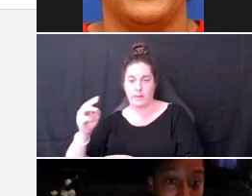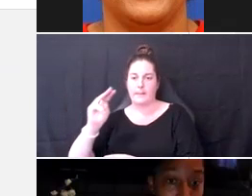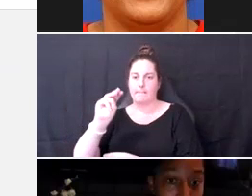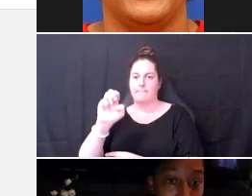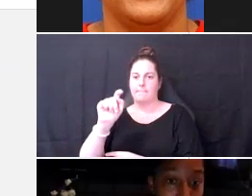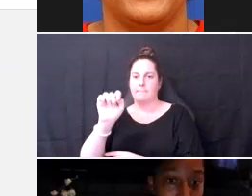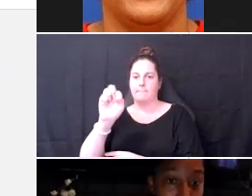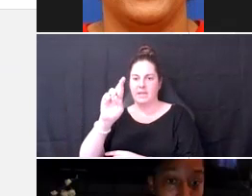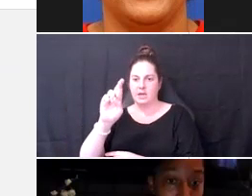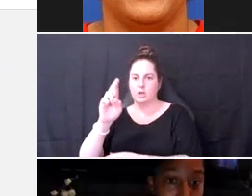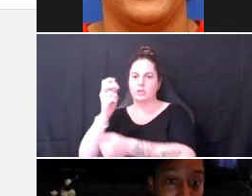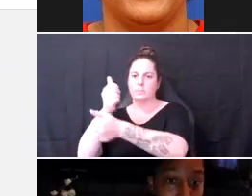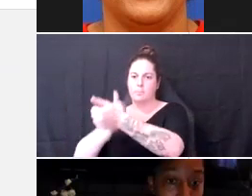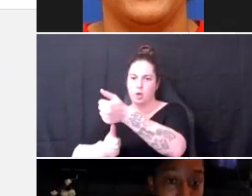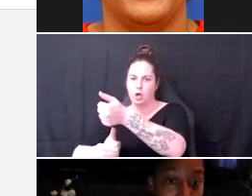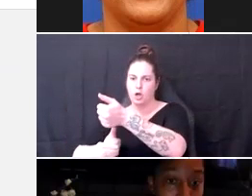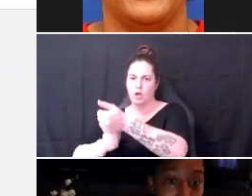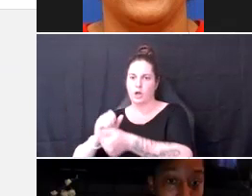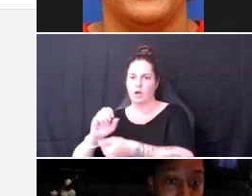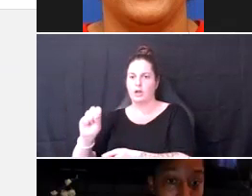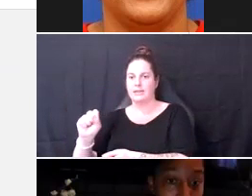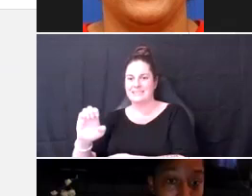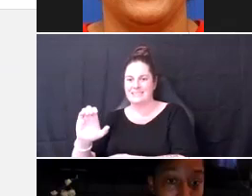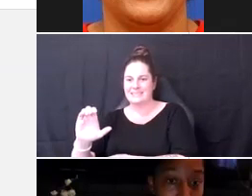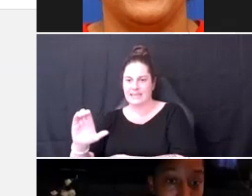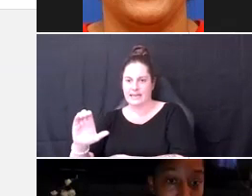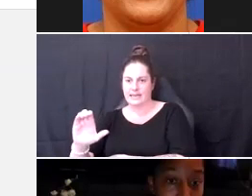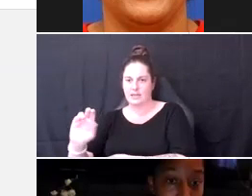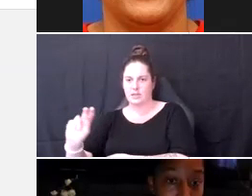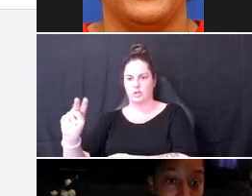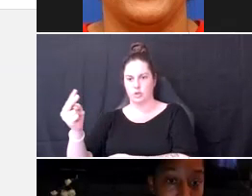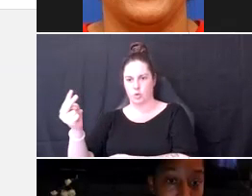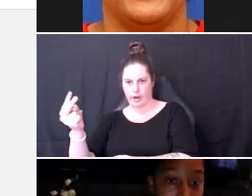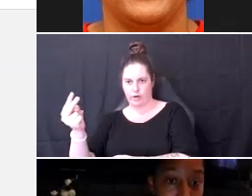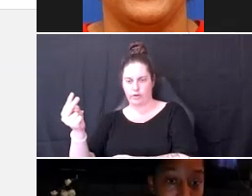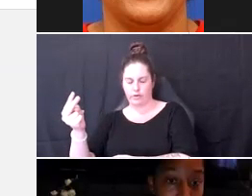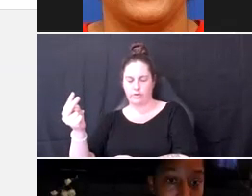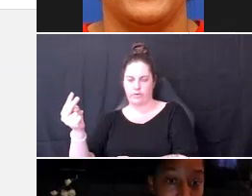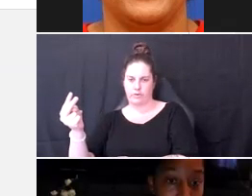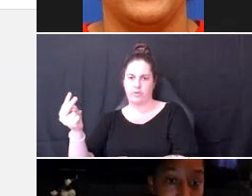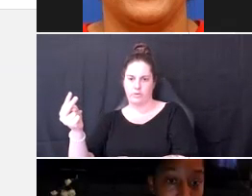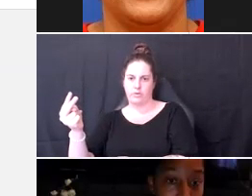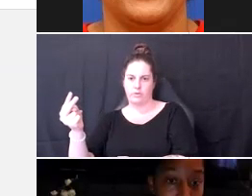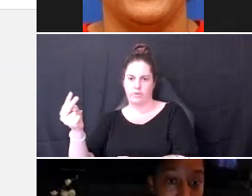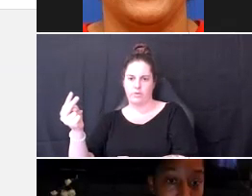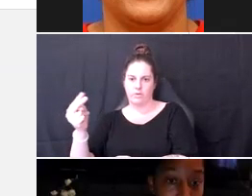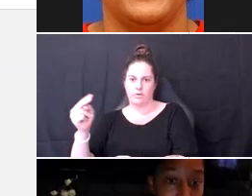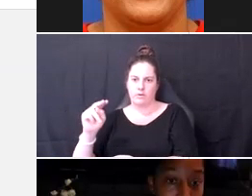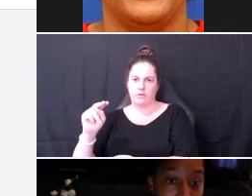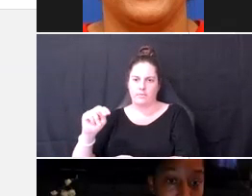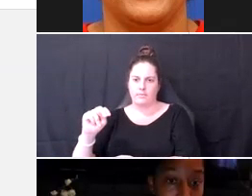meters per second per second. So that becomes meters per second squared.